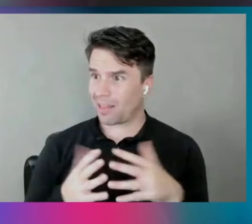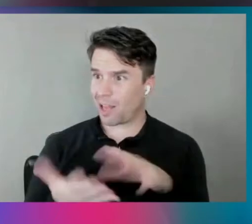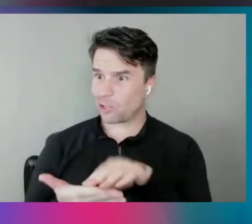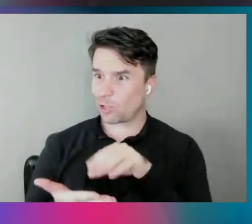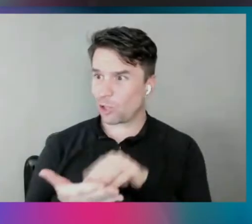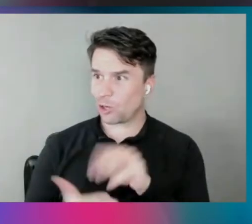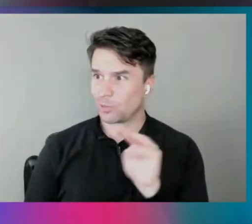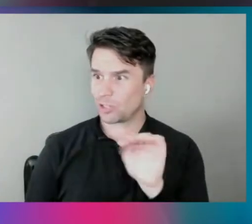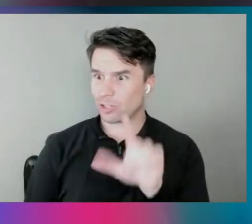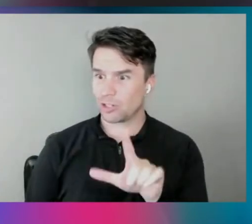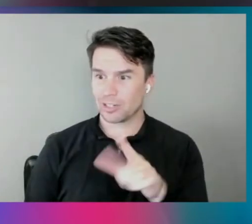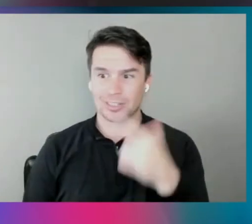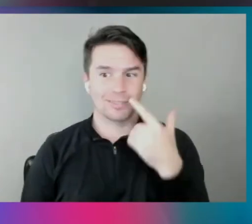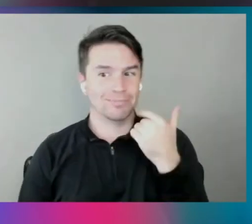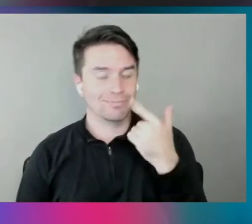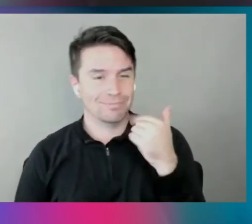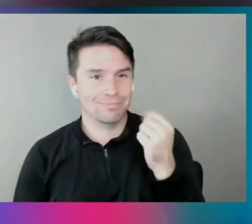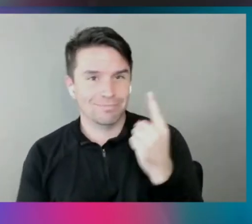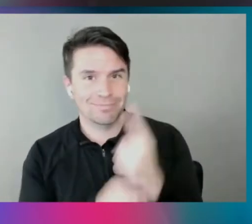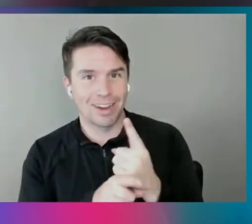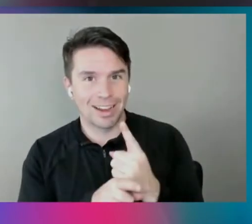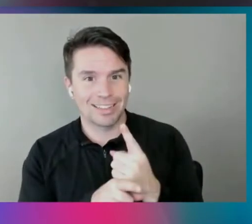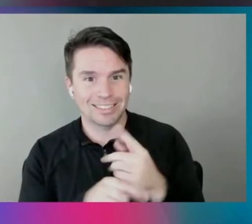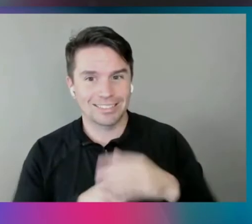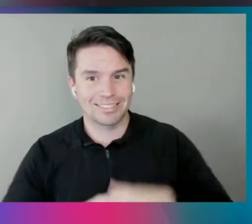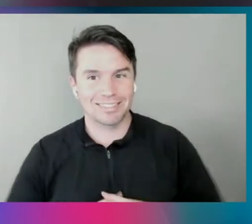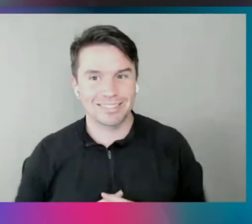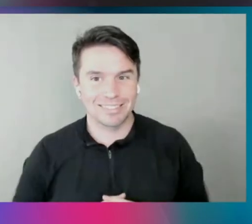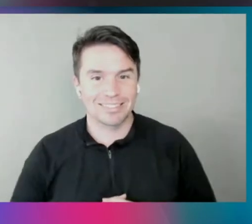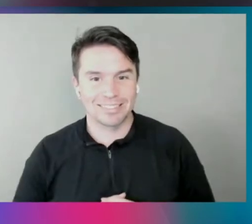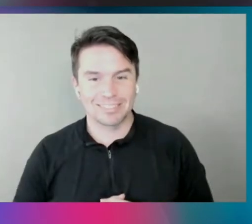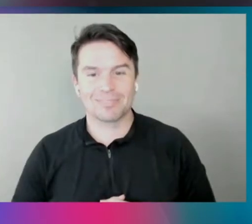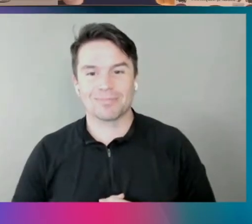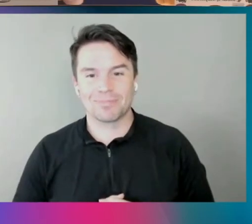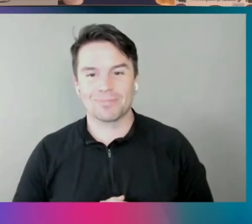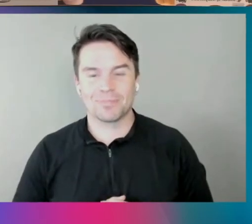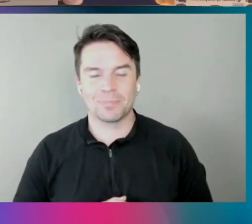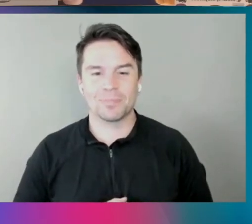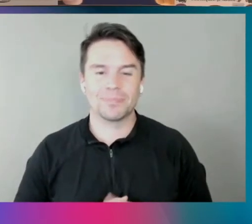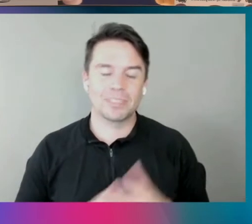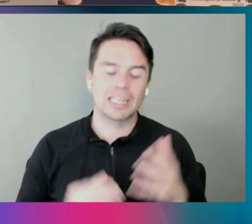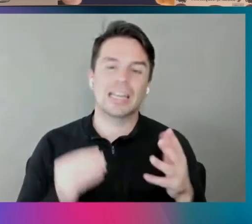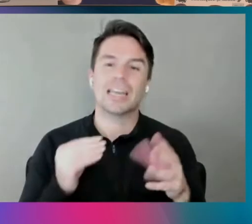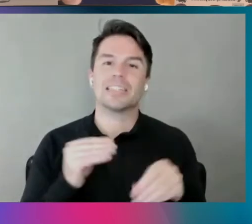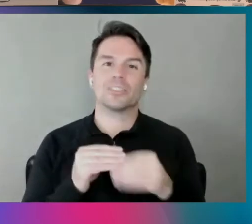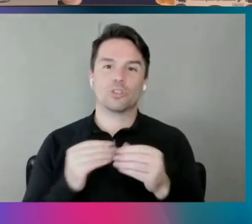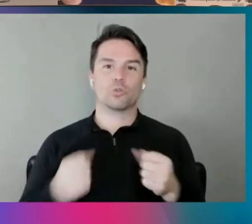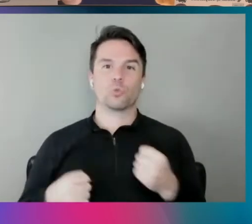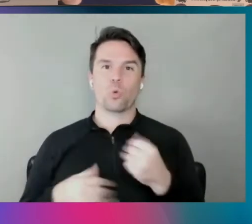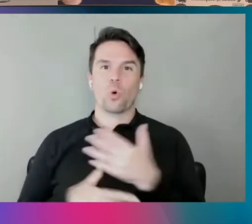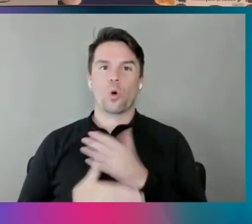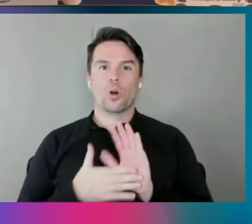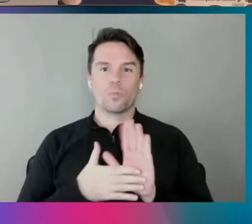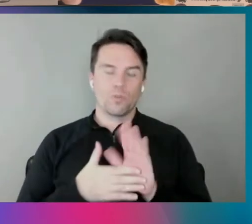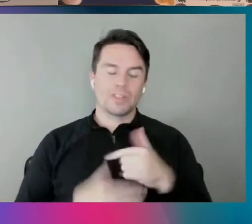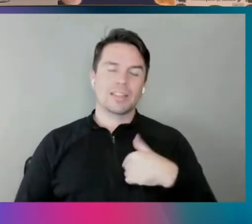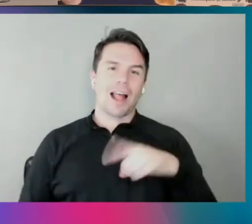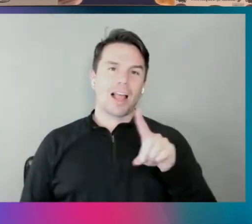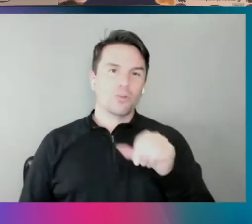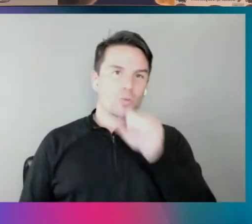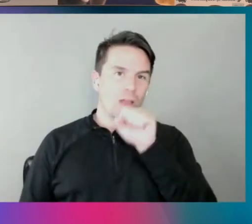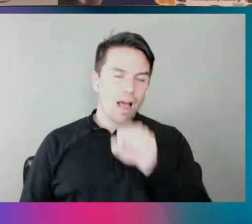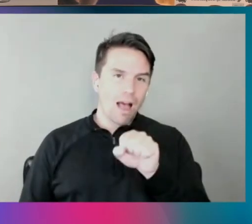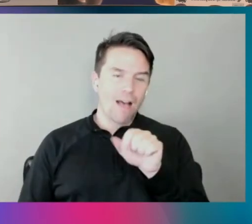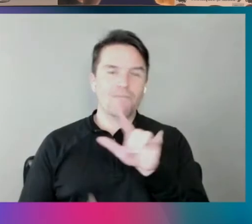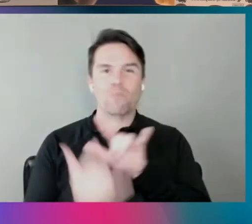stuff, I'll just give it, in addition to horror movies, I also love romantic comedies. So